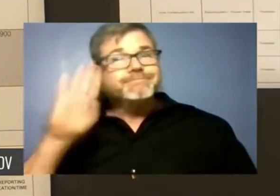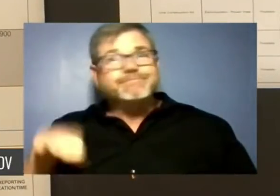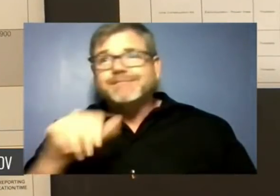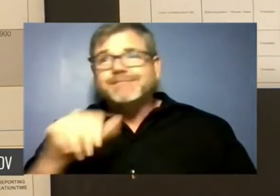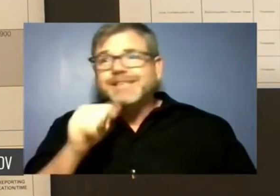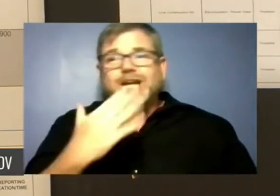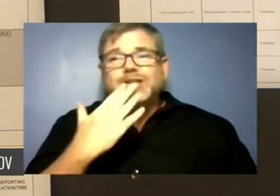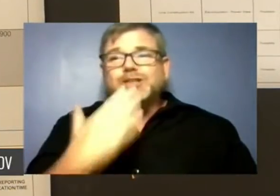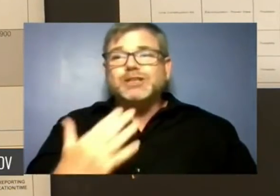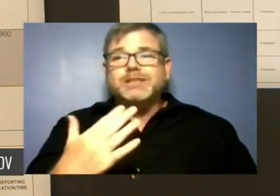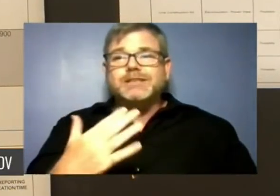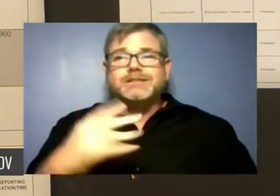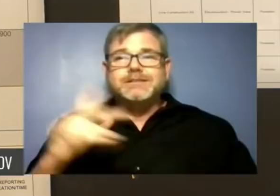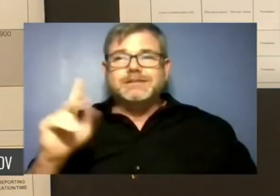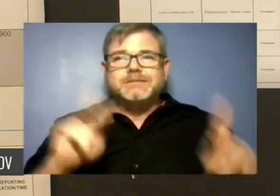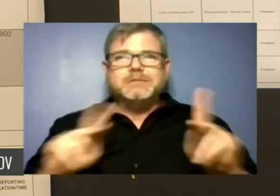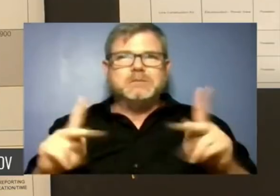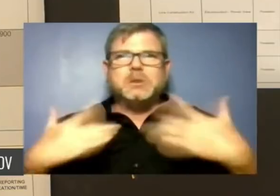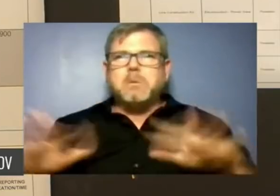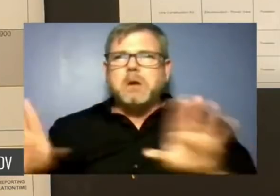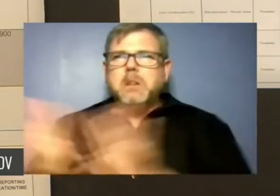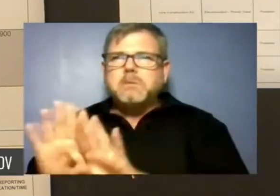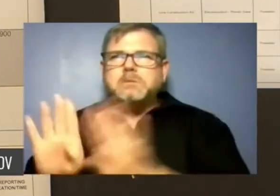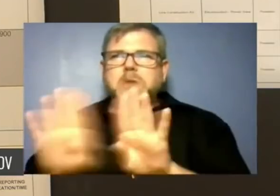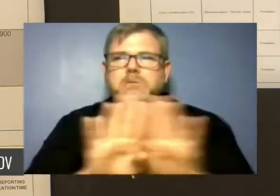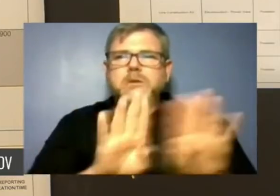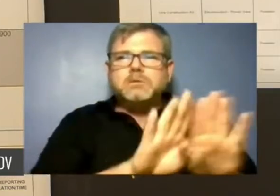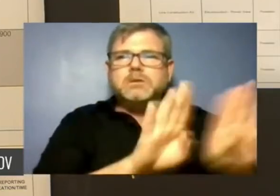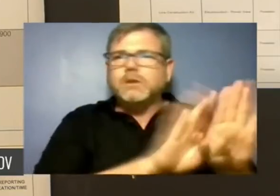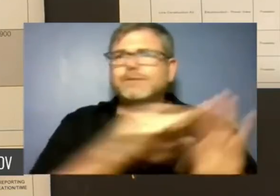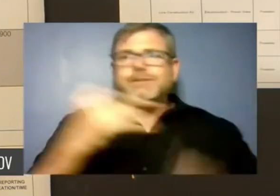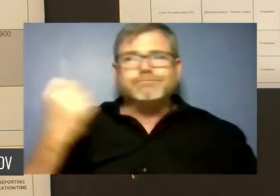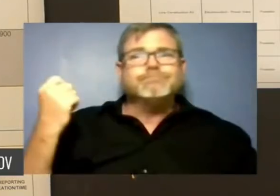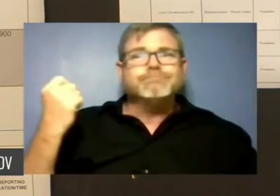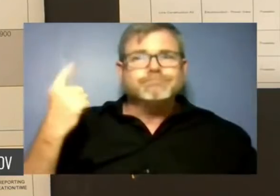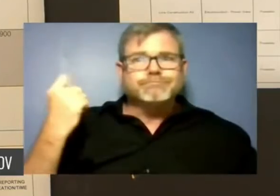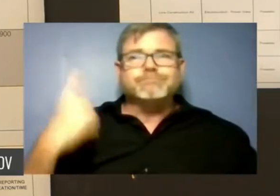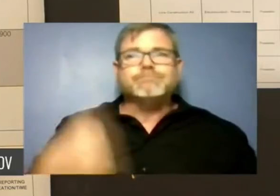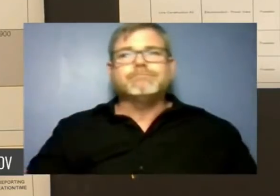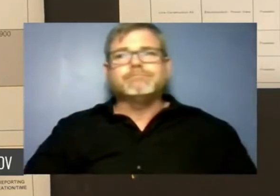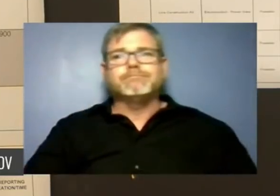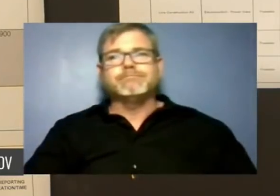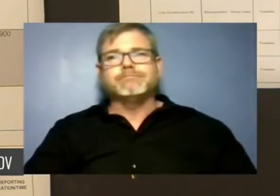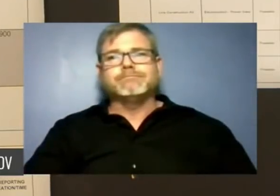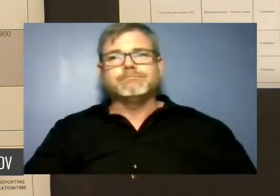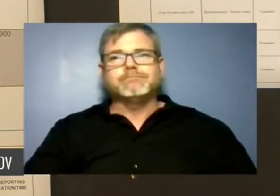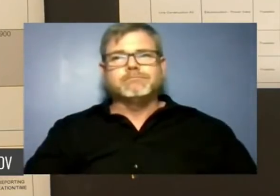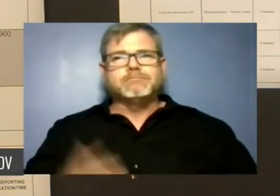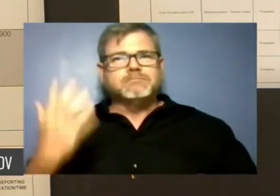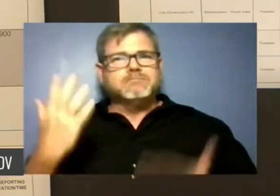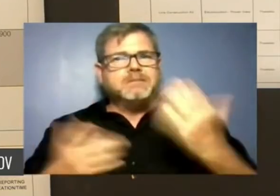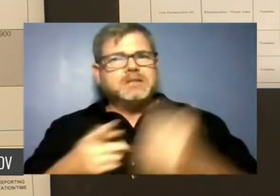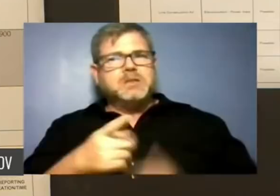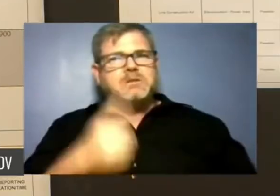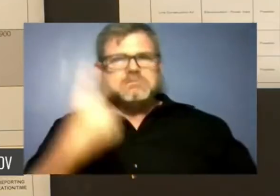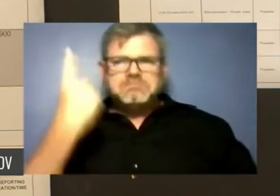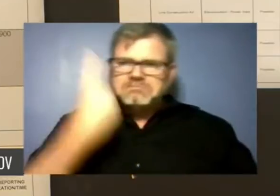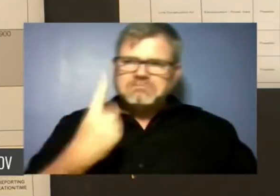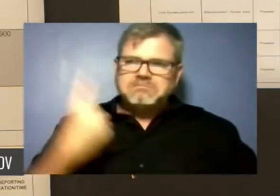closed off. I think we understand the forest closures, but a lot of you may be wondering, well, why would we have, you know, closures of